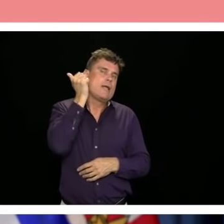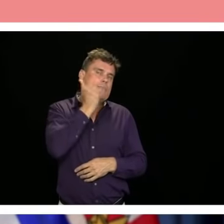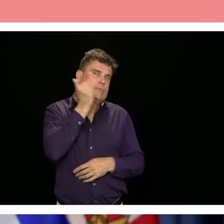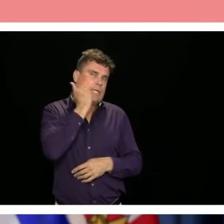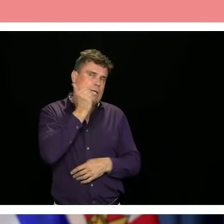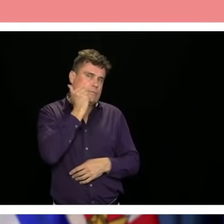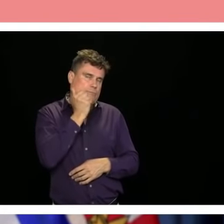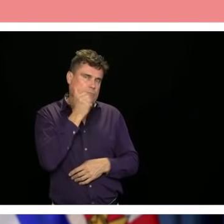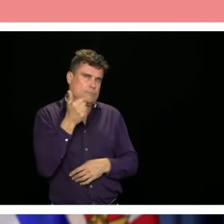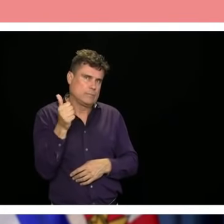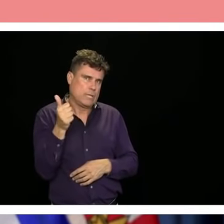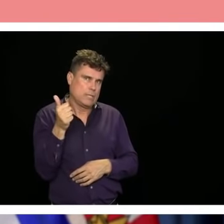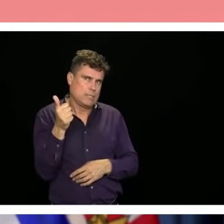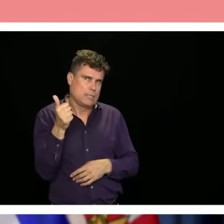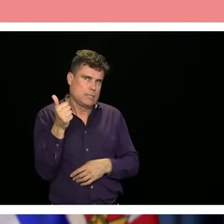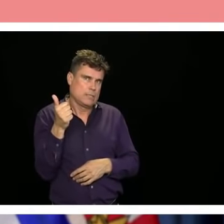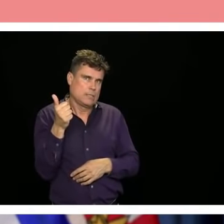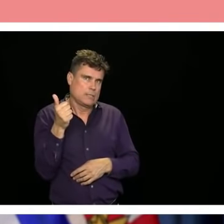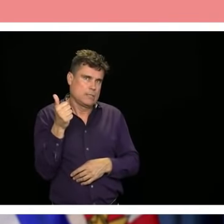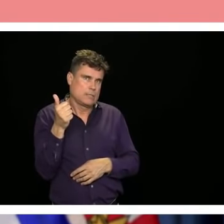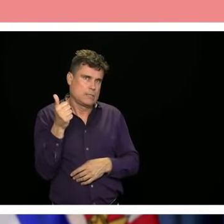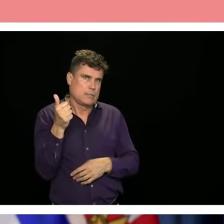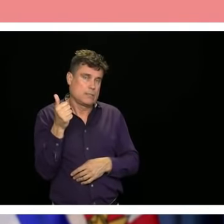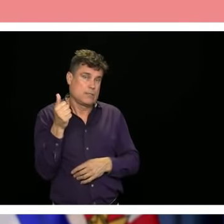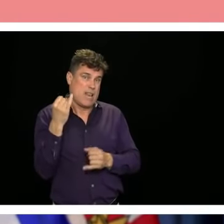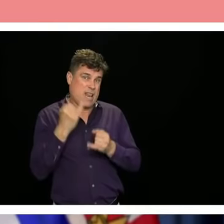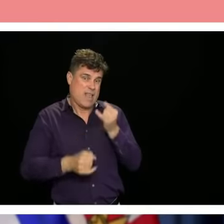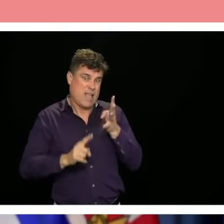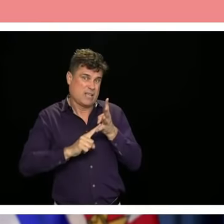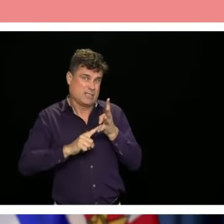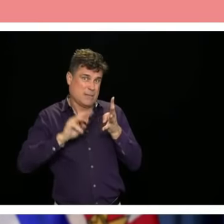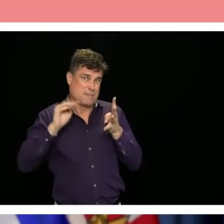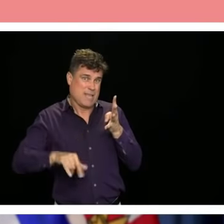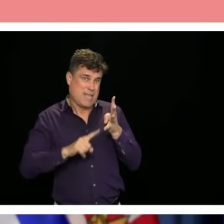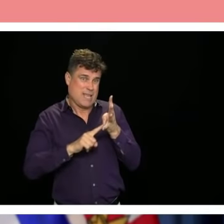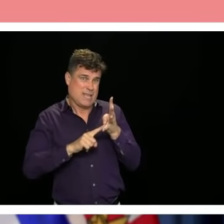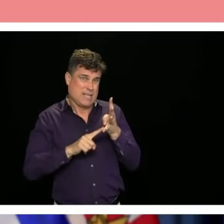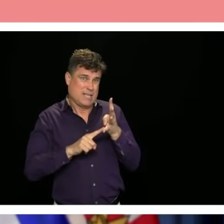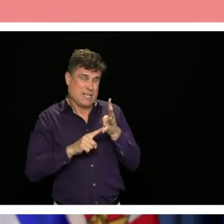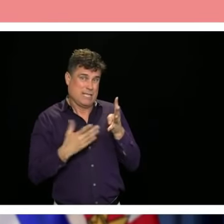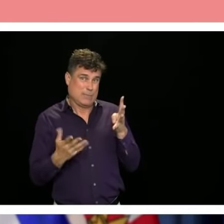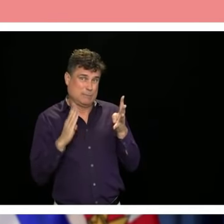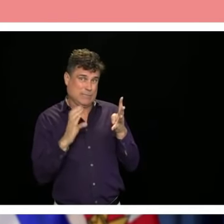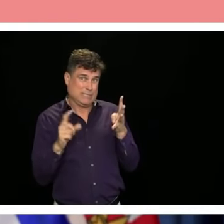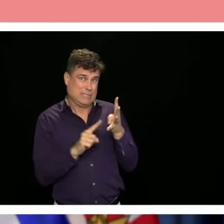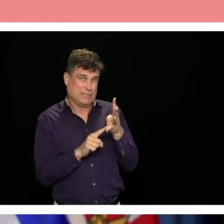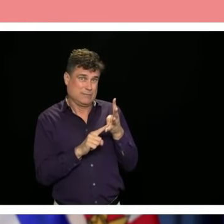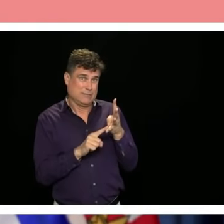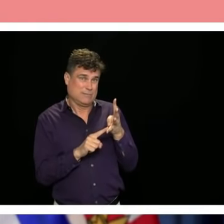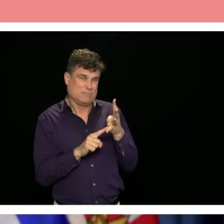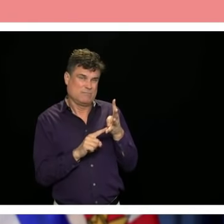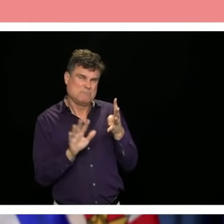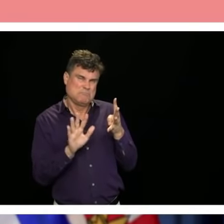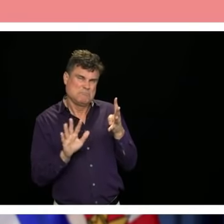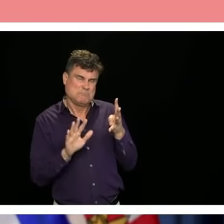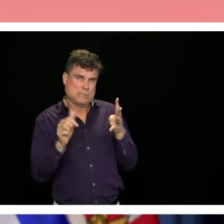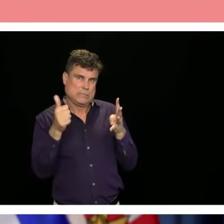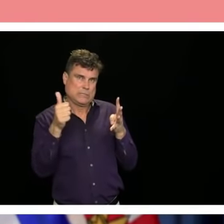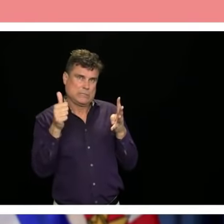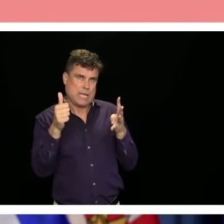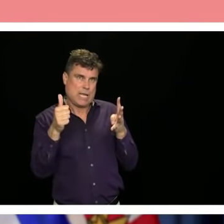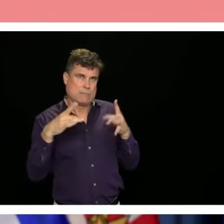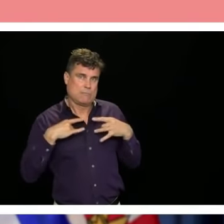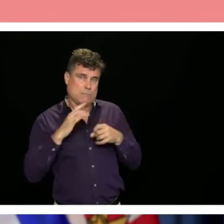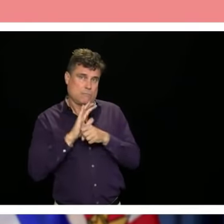four, it will show that in that period, that last two-week period, which led into, I think, in the slides, May the 29th, the last two periods covered in the